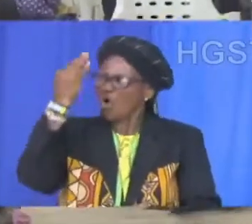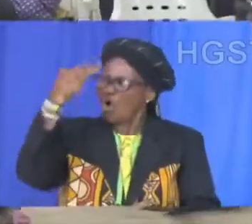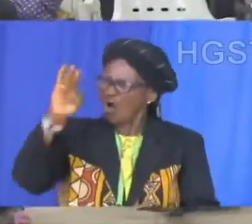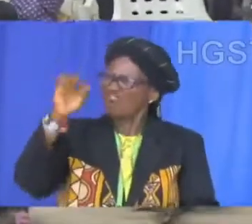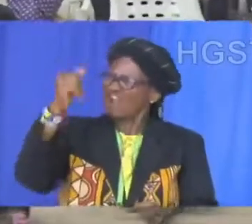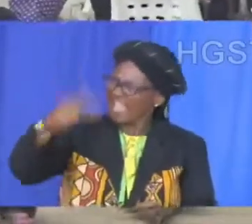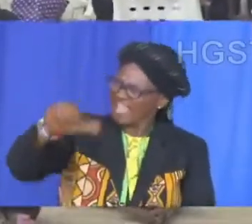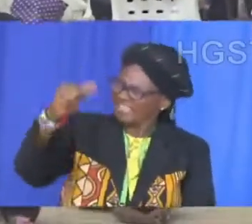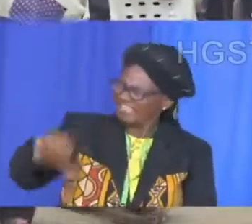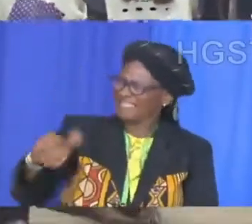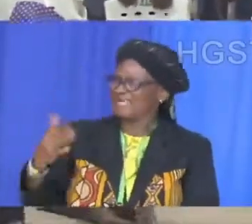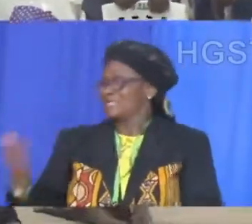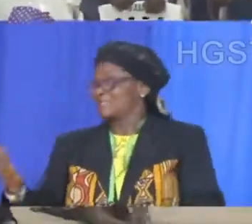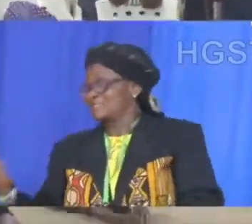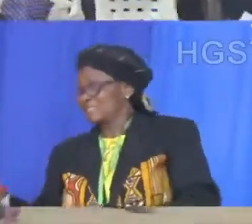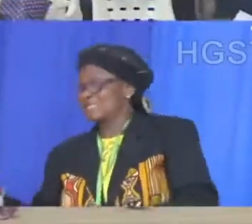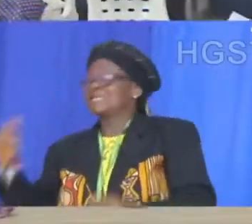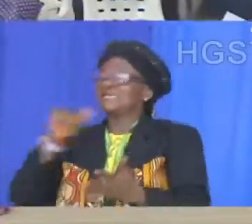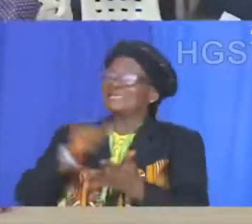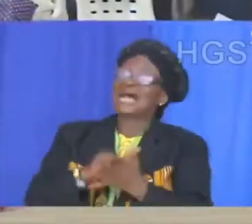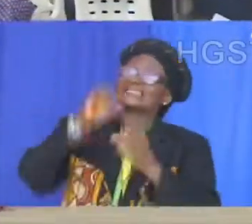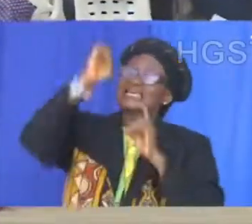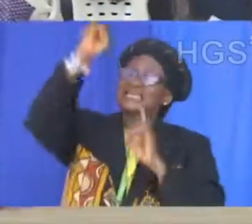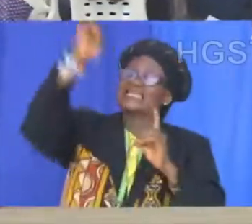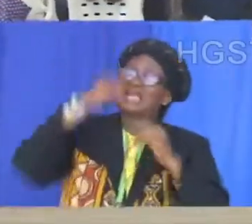Is he sleeping and waking up?